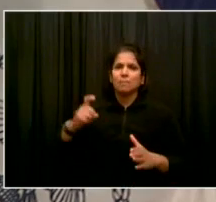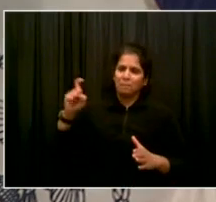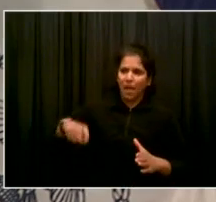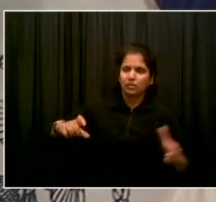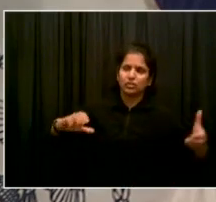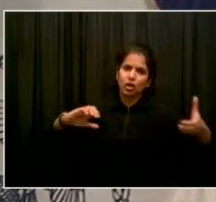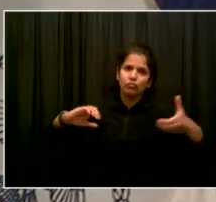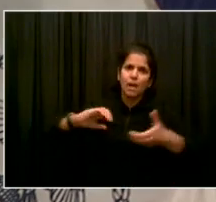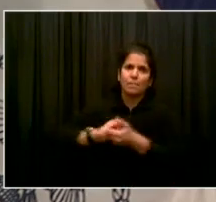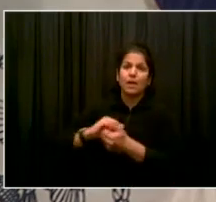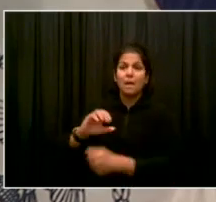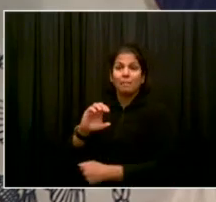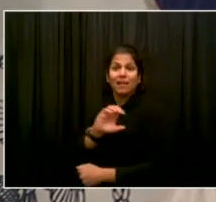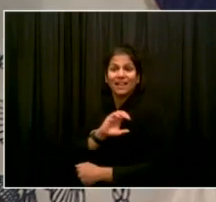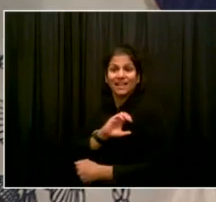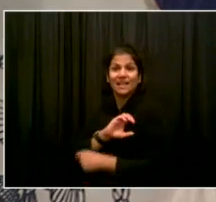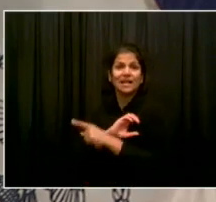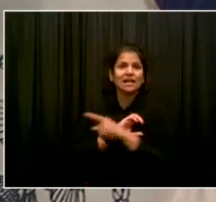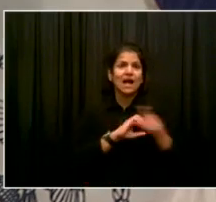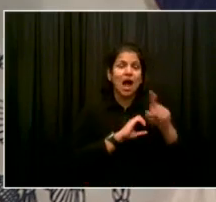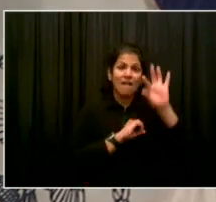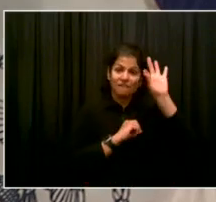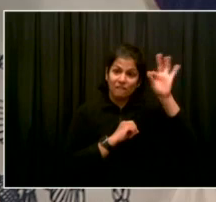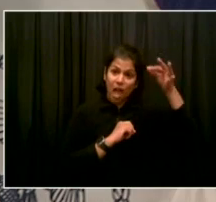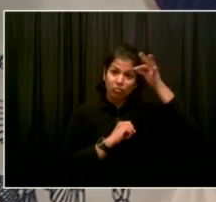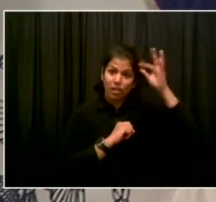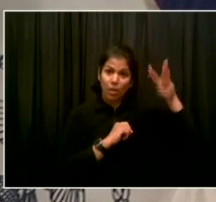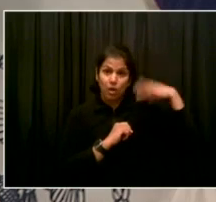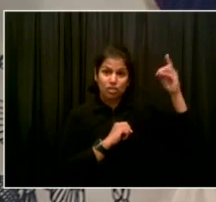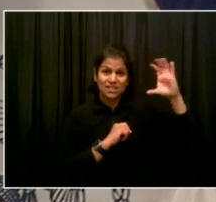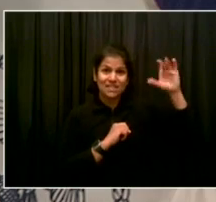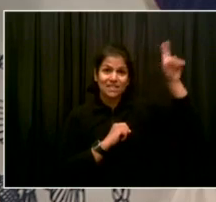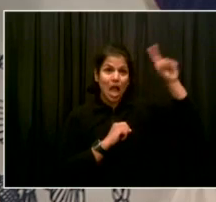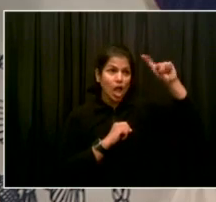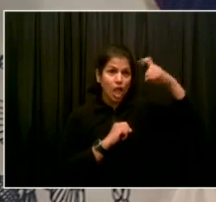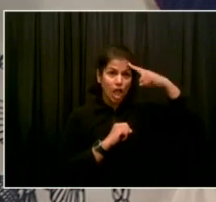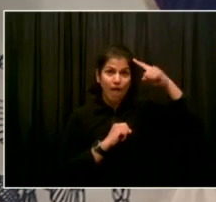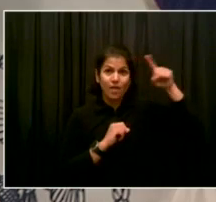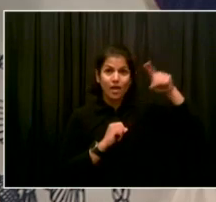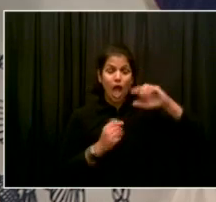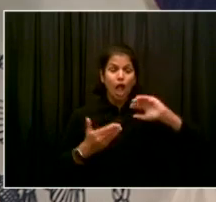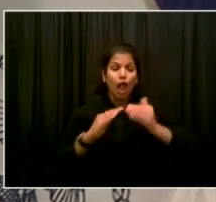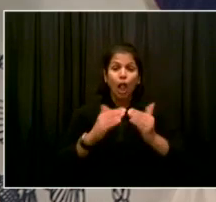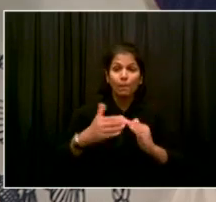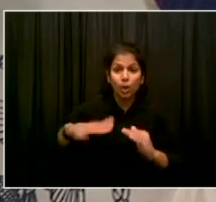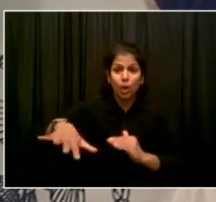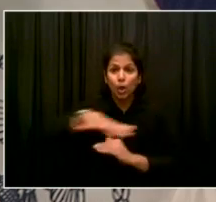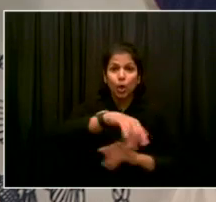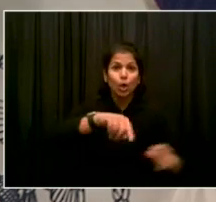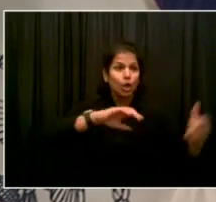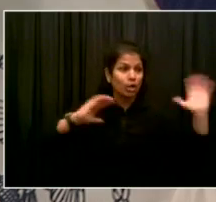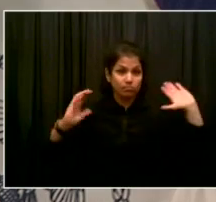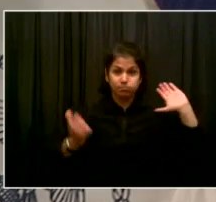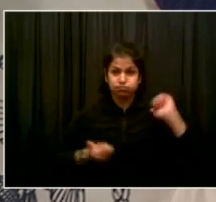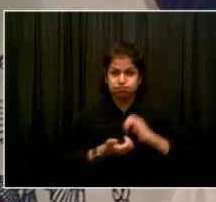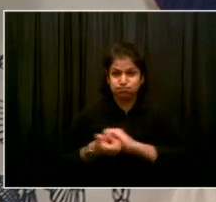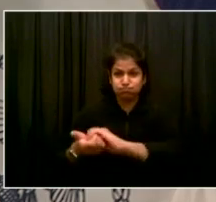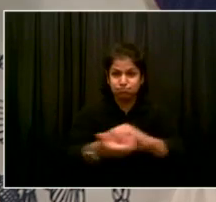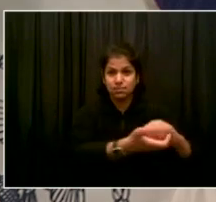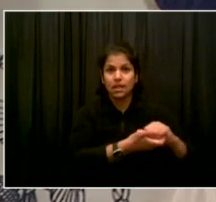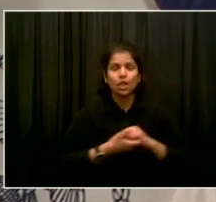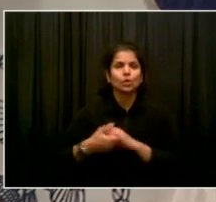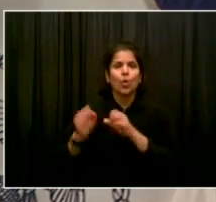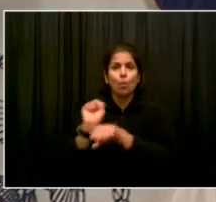is the way to push that back, fight that back in the here and now. And I believe in consequences. Anyone who commits a hate crime,